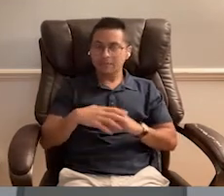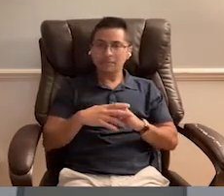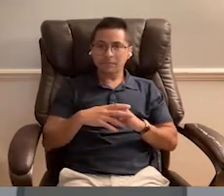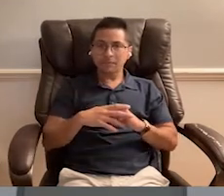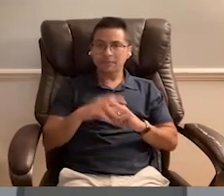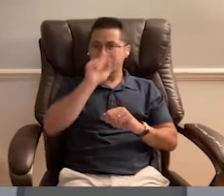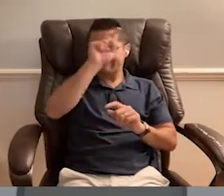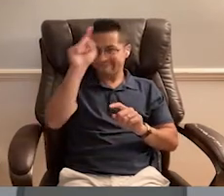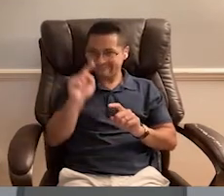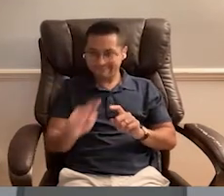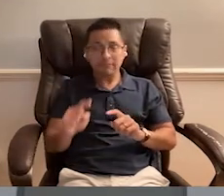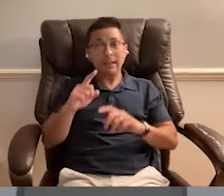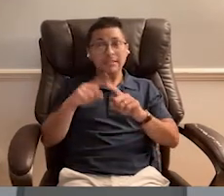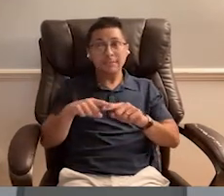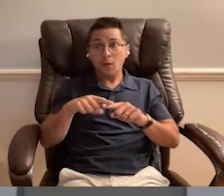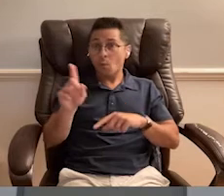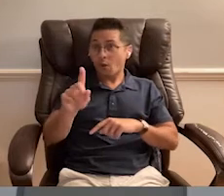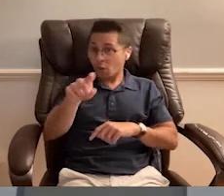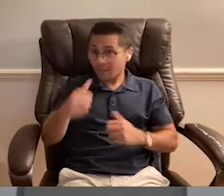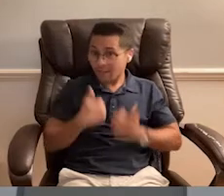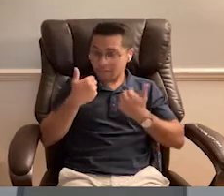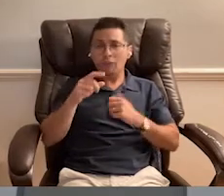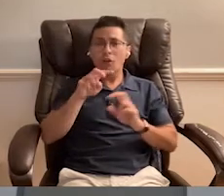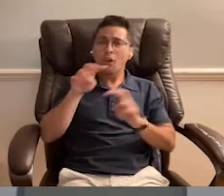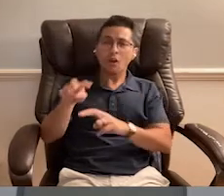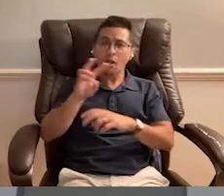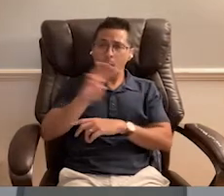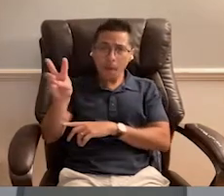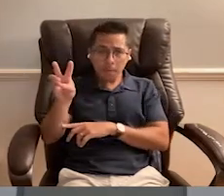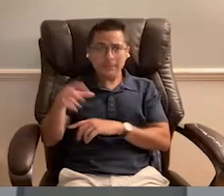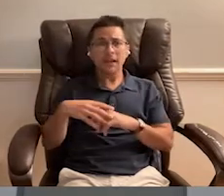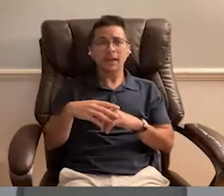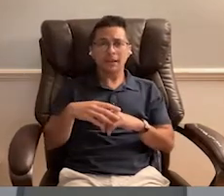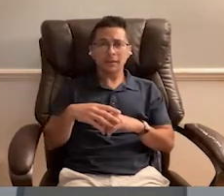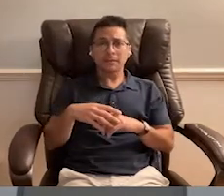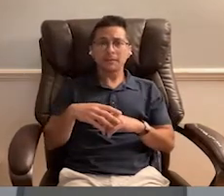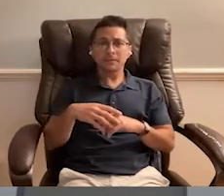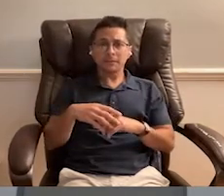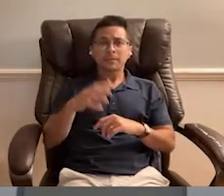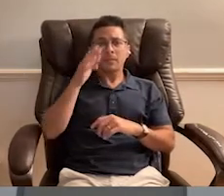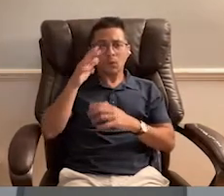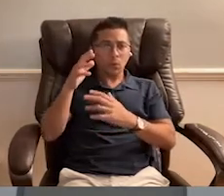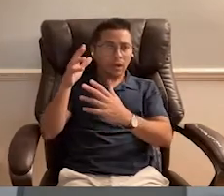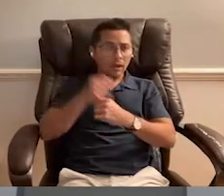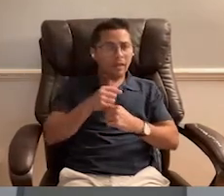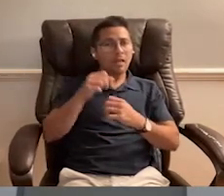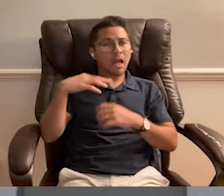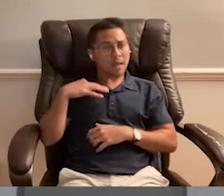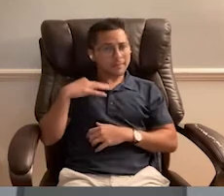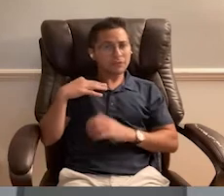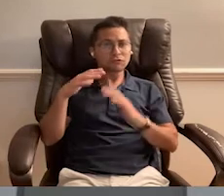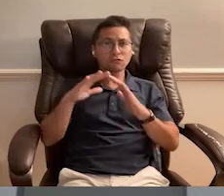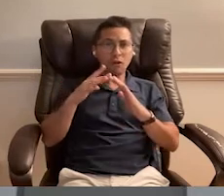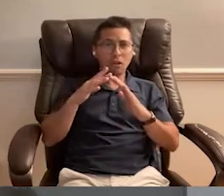which is Miami-Dade. So depending on where you live in the state, you will go to our website, as Liesl mentioned